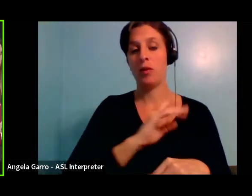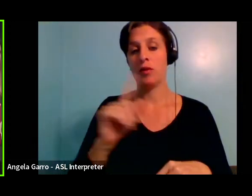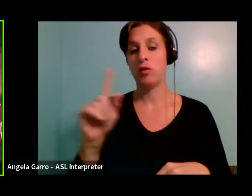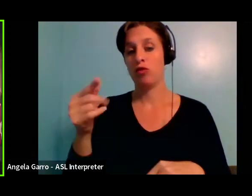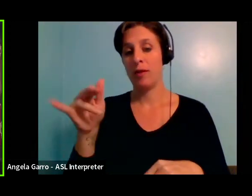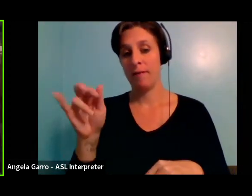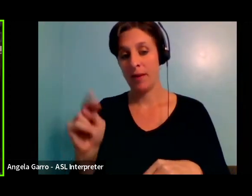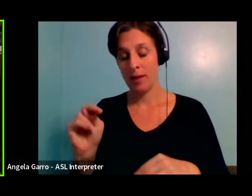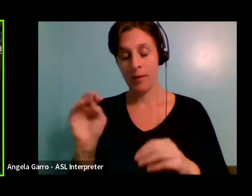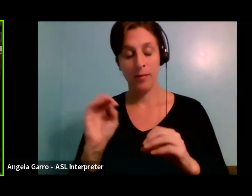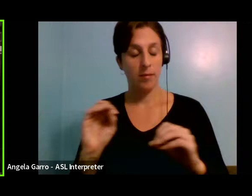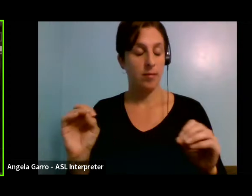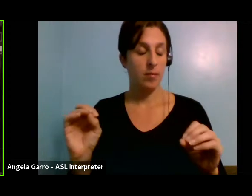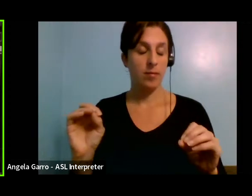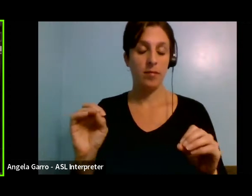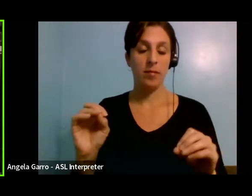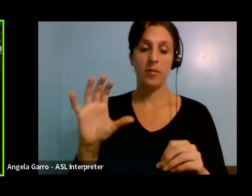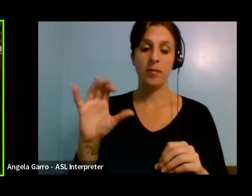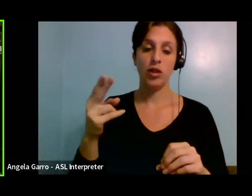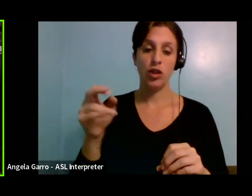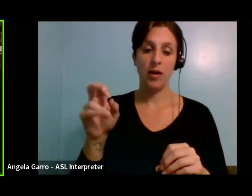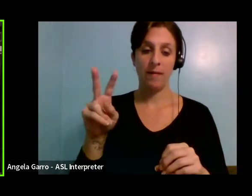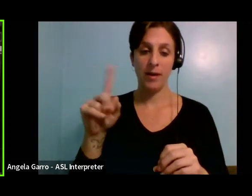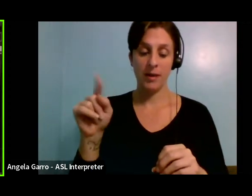Griffin, No comment. trustee Chavez,